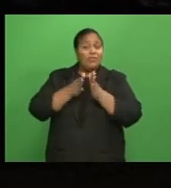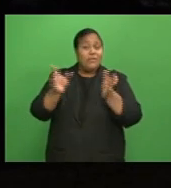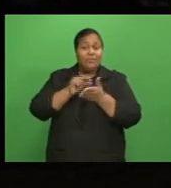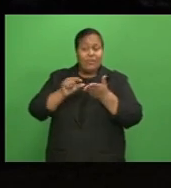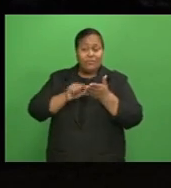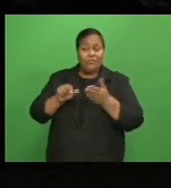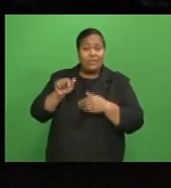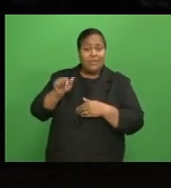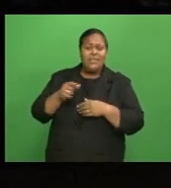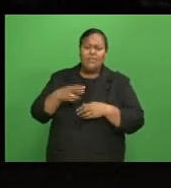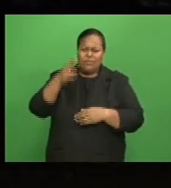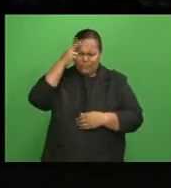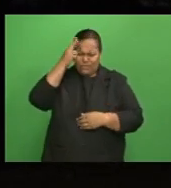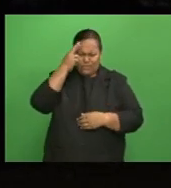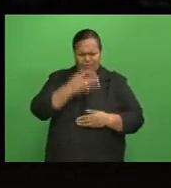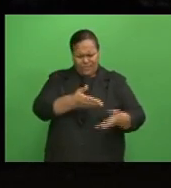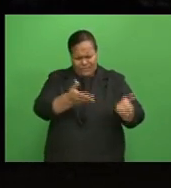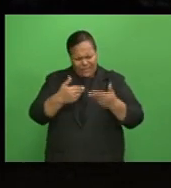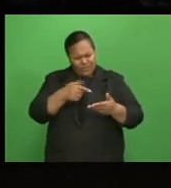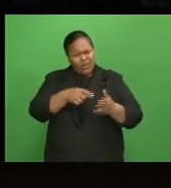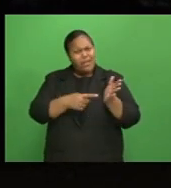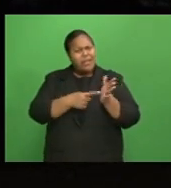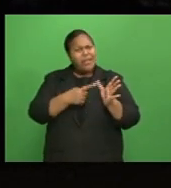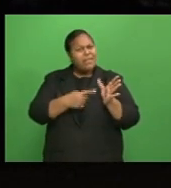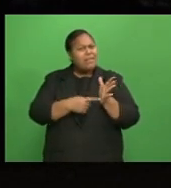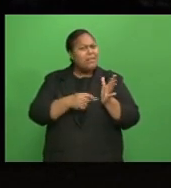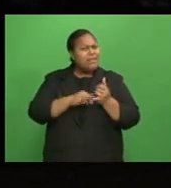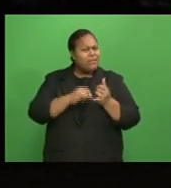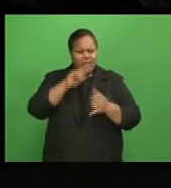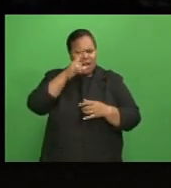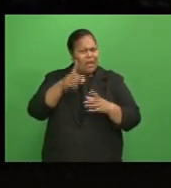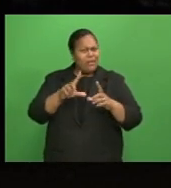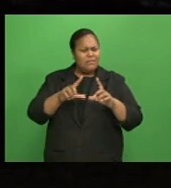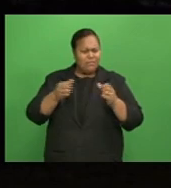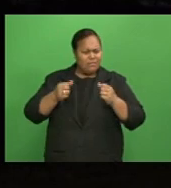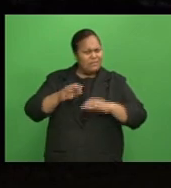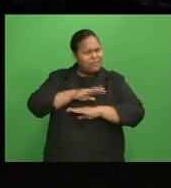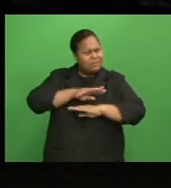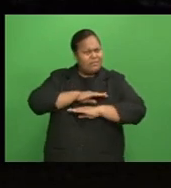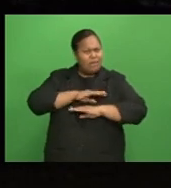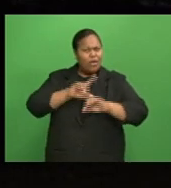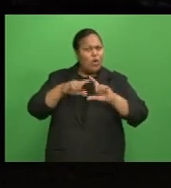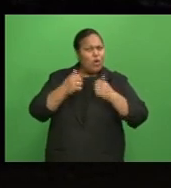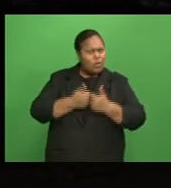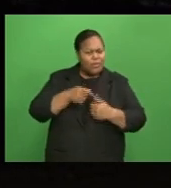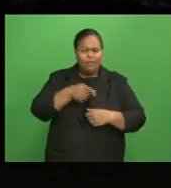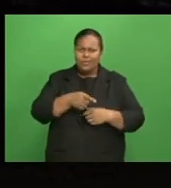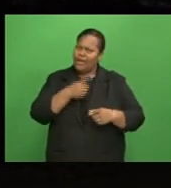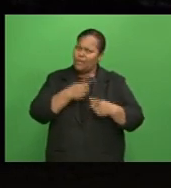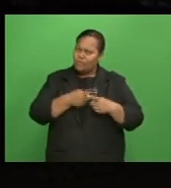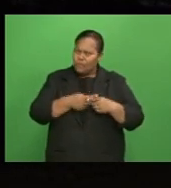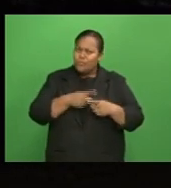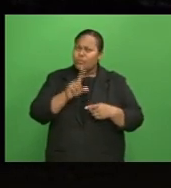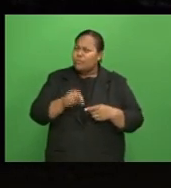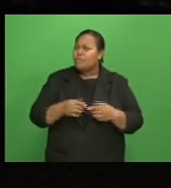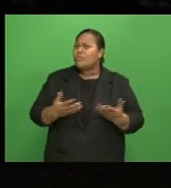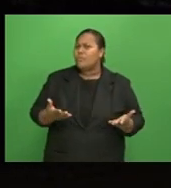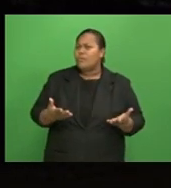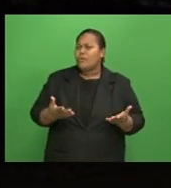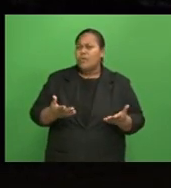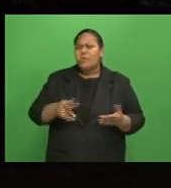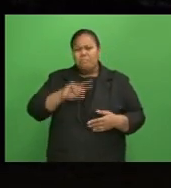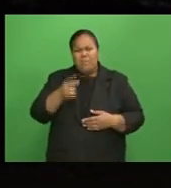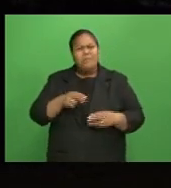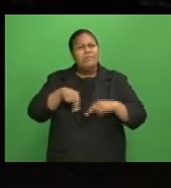by ATS to not be able to fulfill its contract with workers is an excuse to do so, as